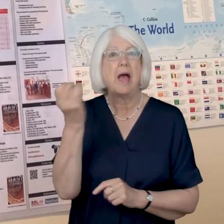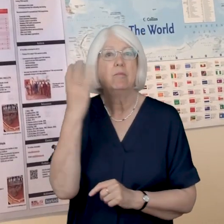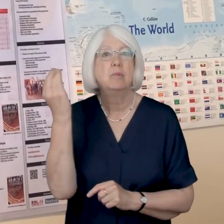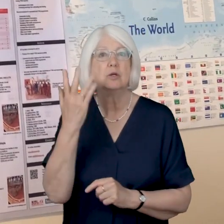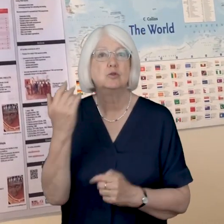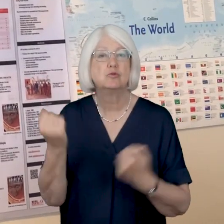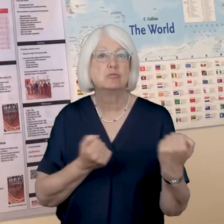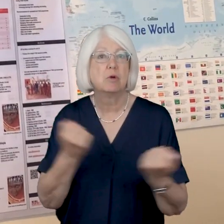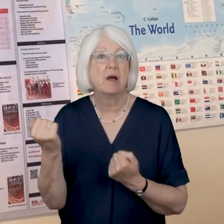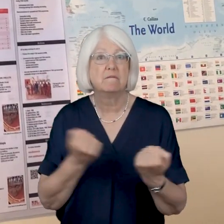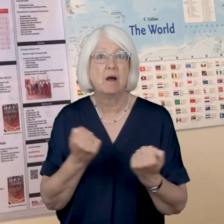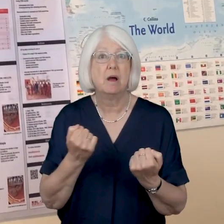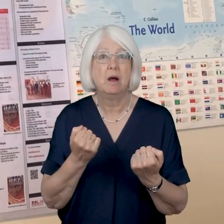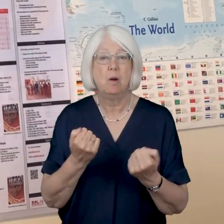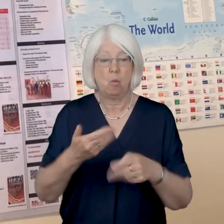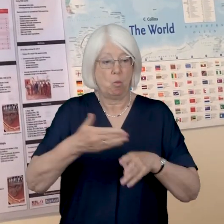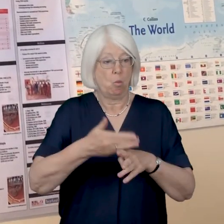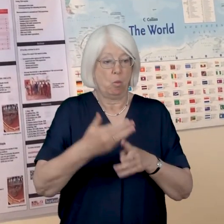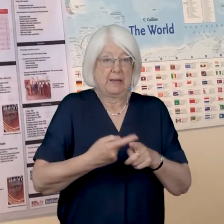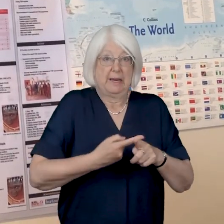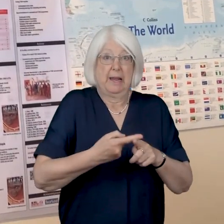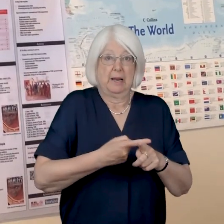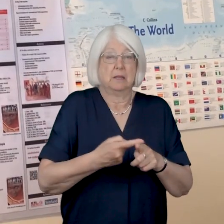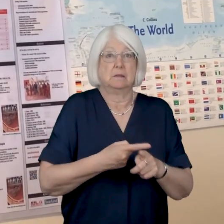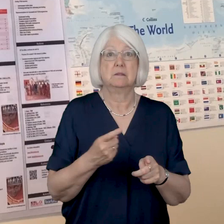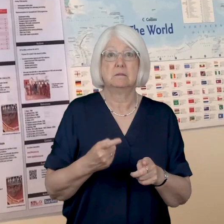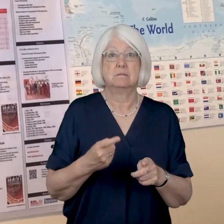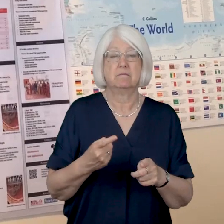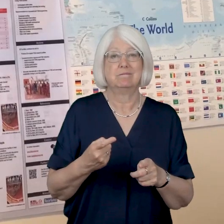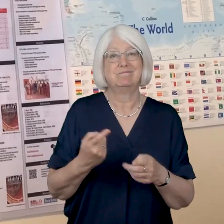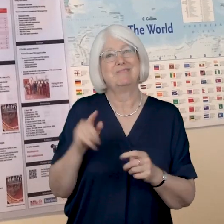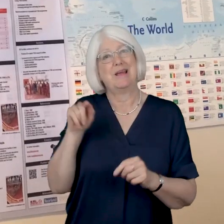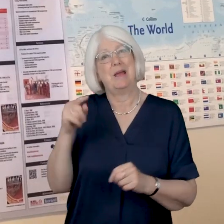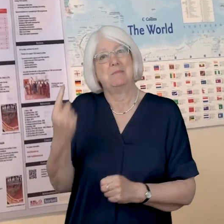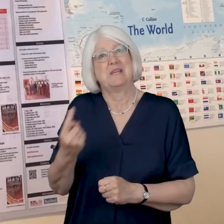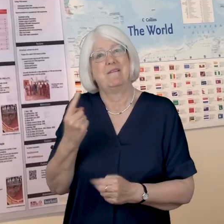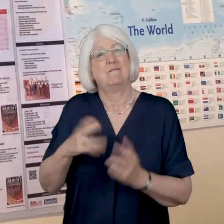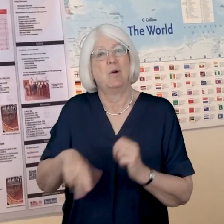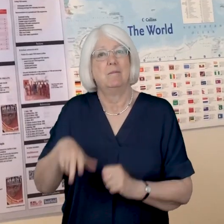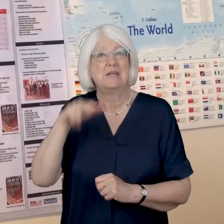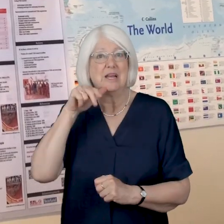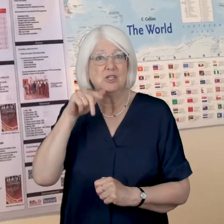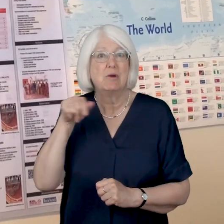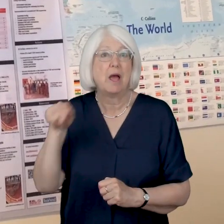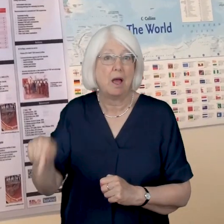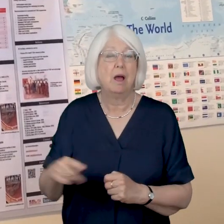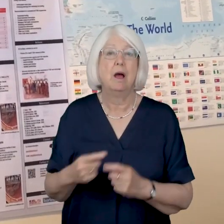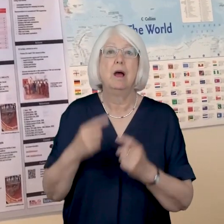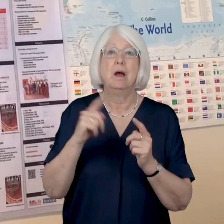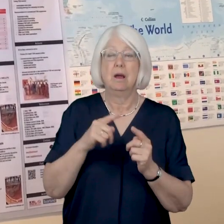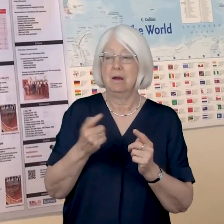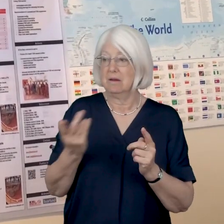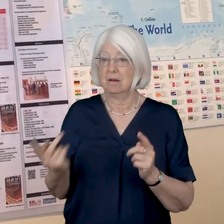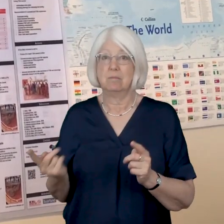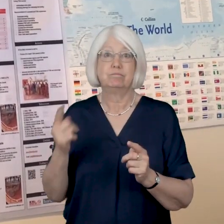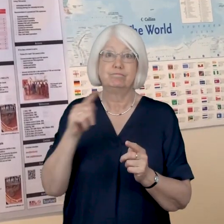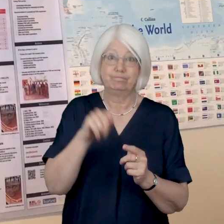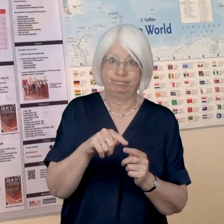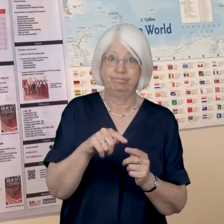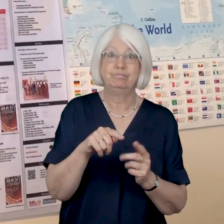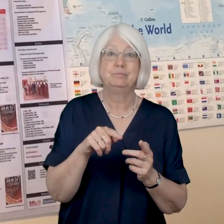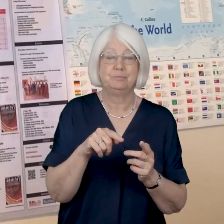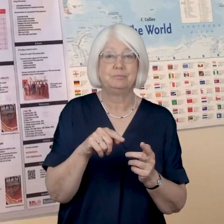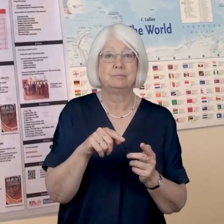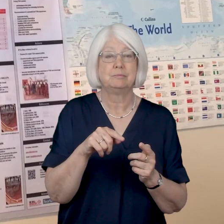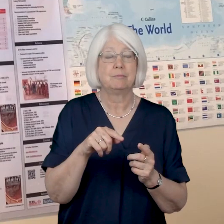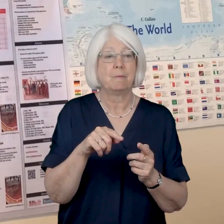man working in England as a paramedic, as an ambulance driver, and he had come from the other side of the pond from where